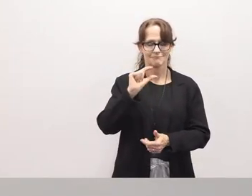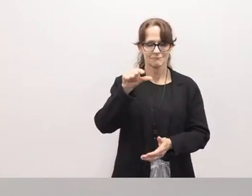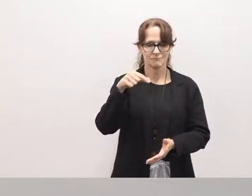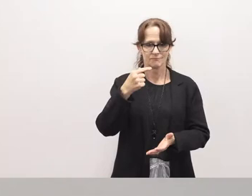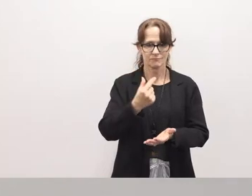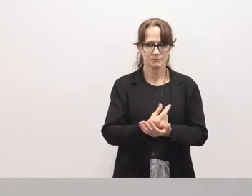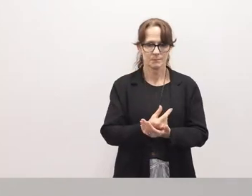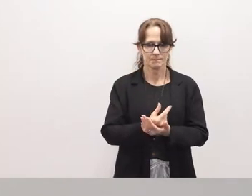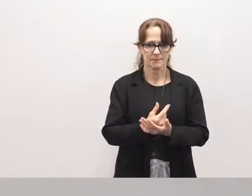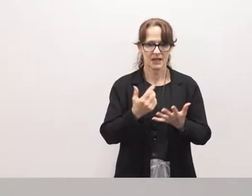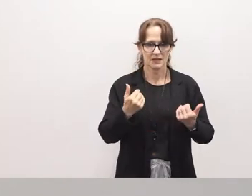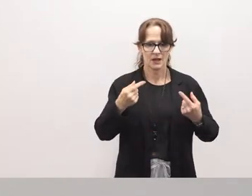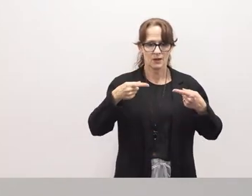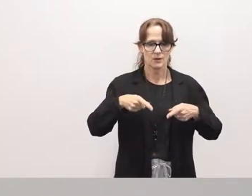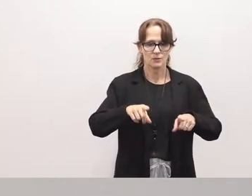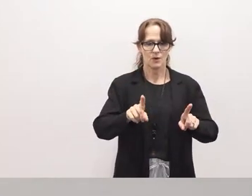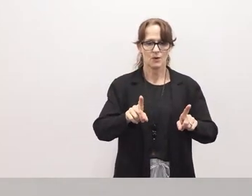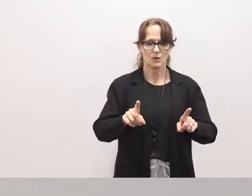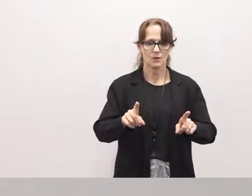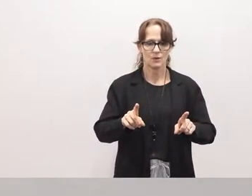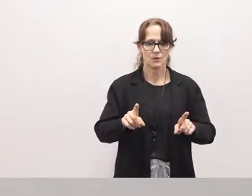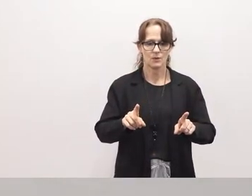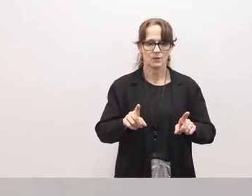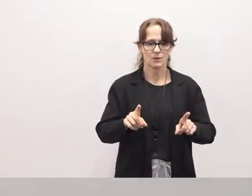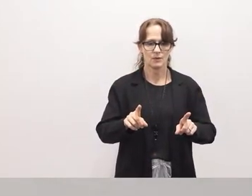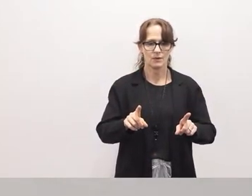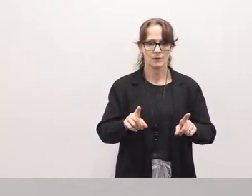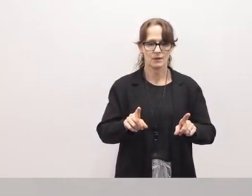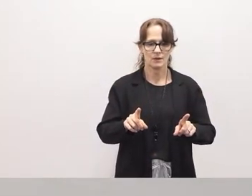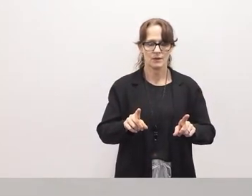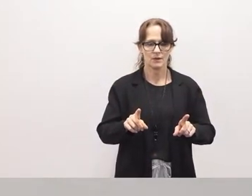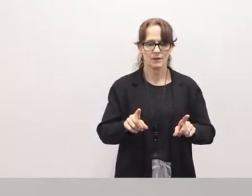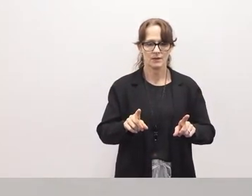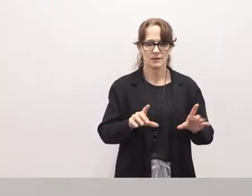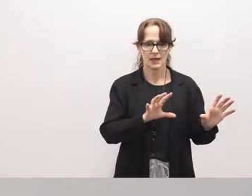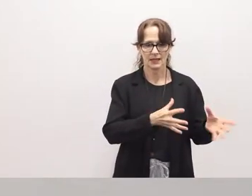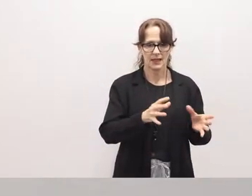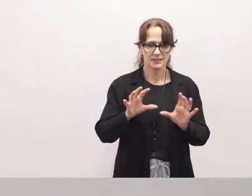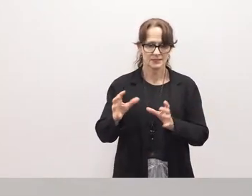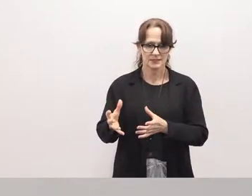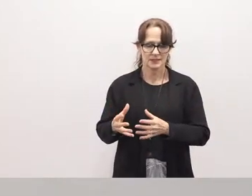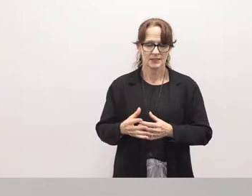currently enrolled in, has the dual enrollment classes.